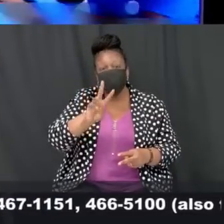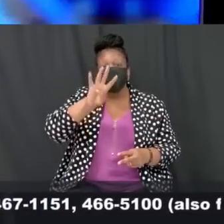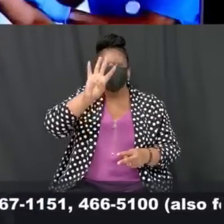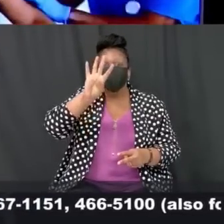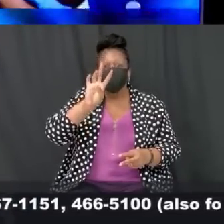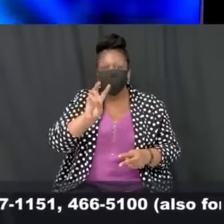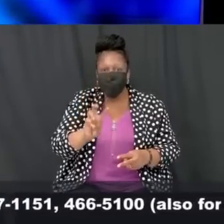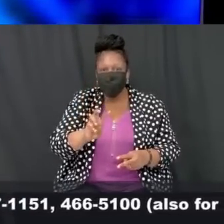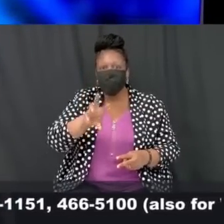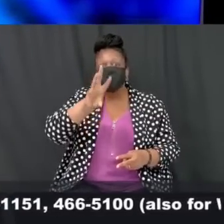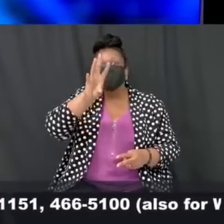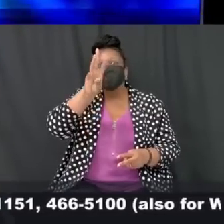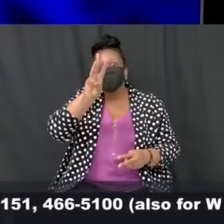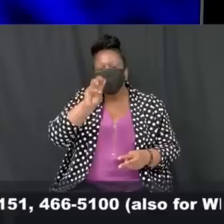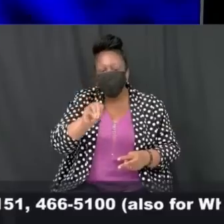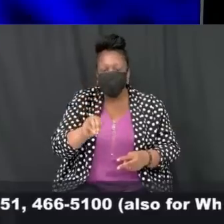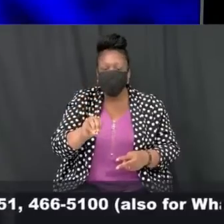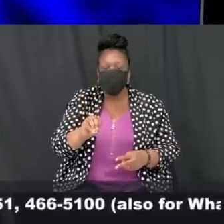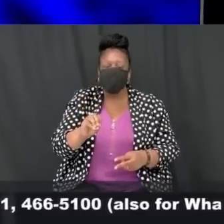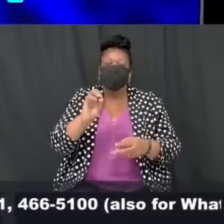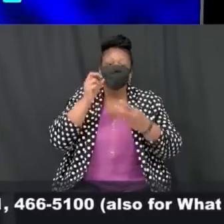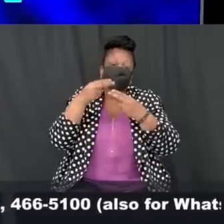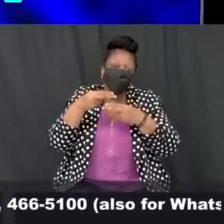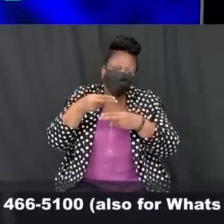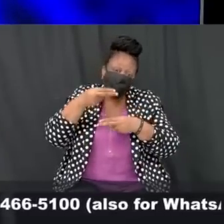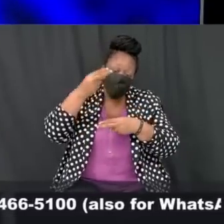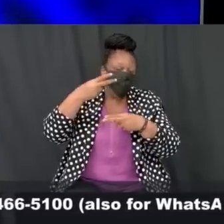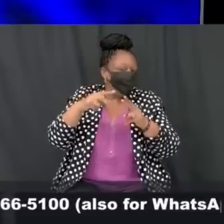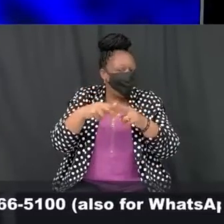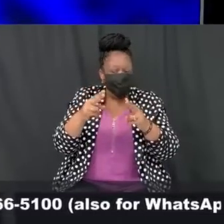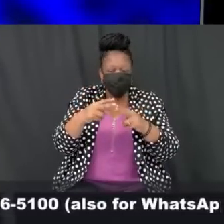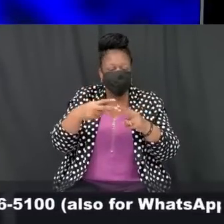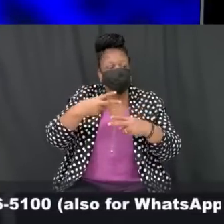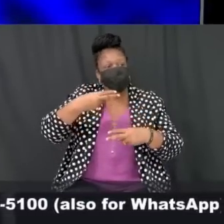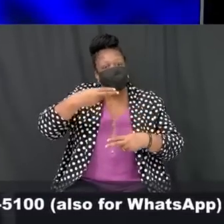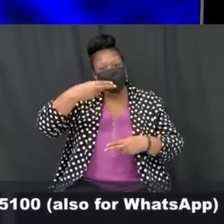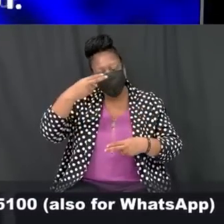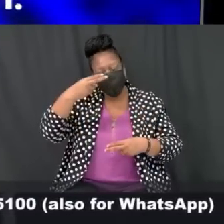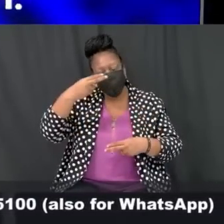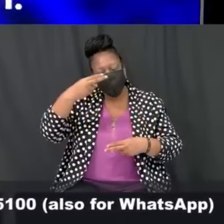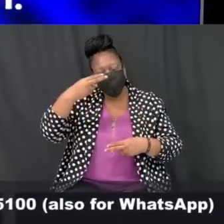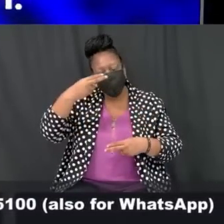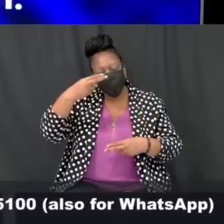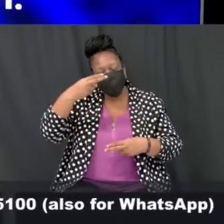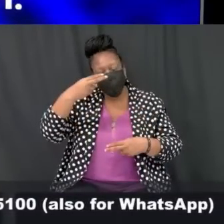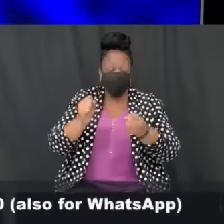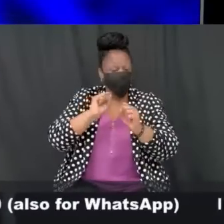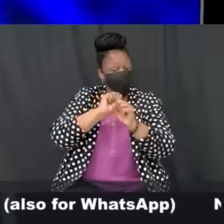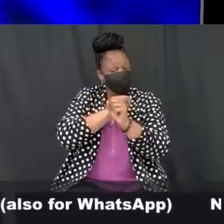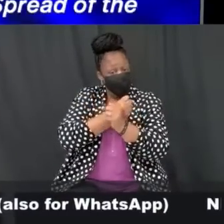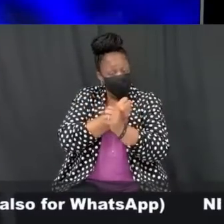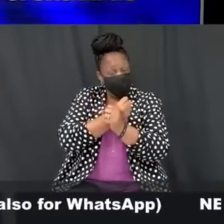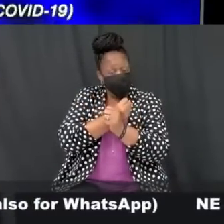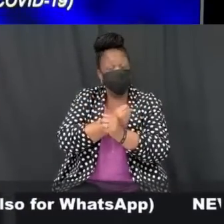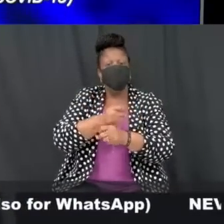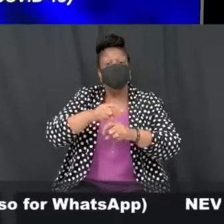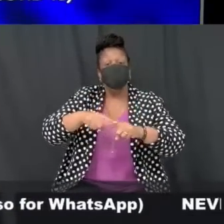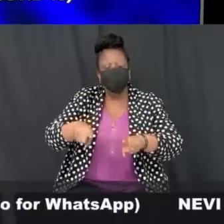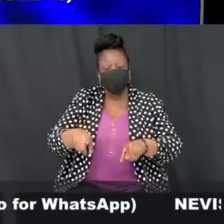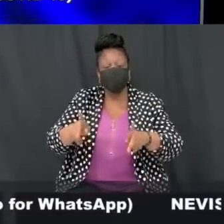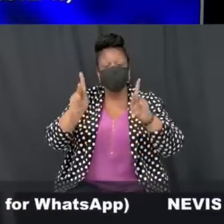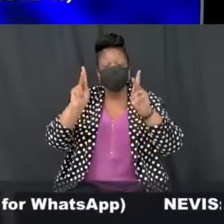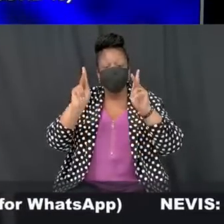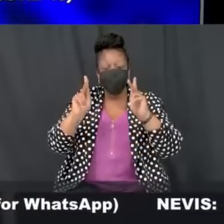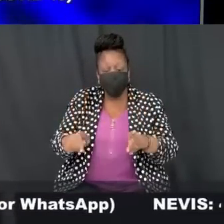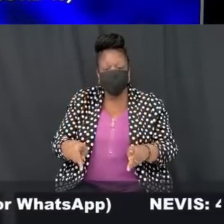be considered or even debated. At this time, we are thinking that with the vaccination, that is a vaccination percentage